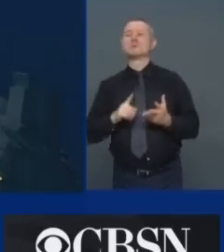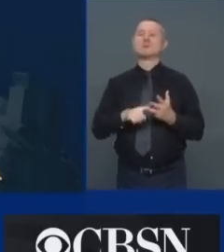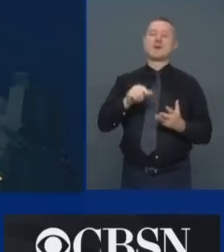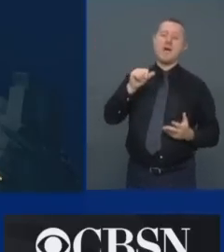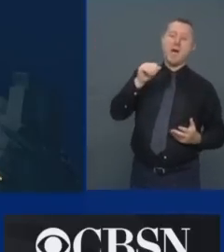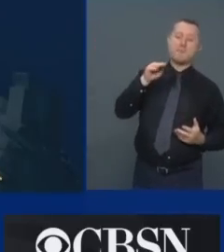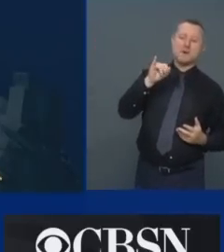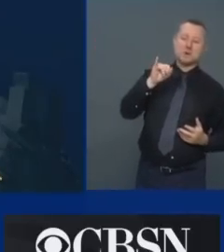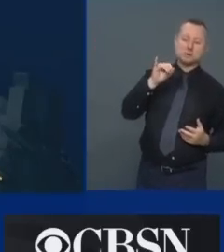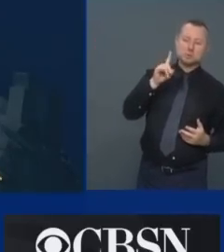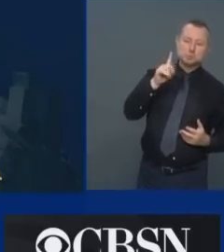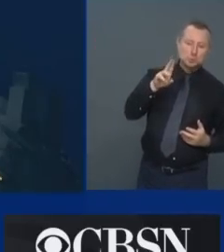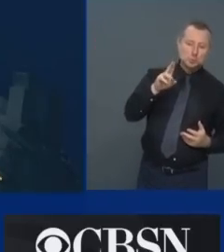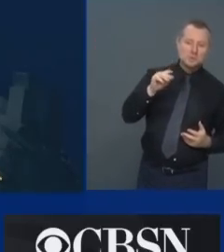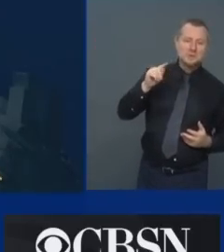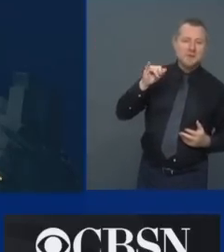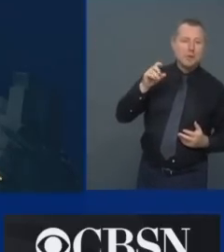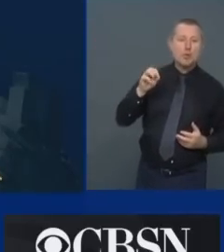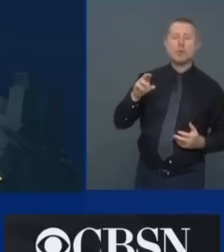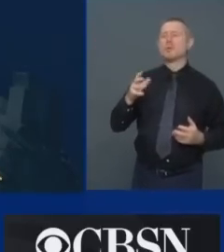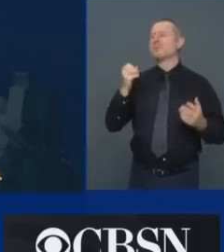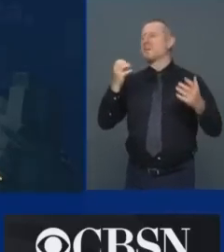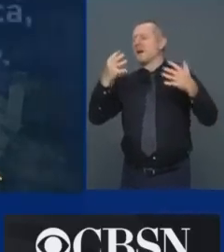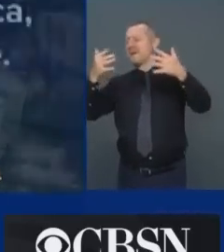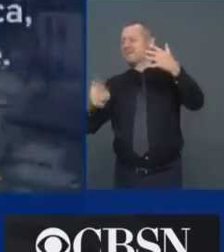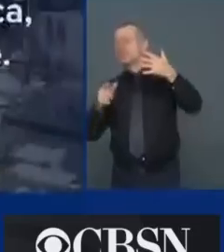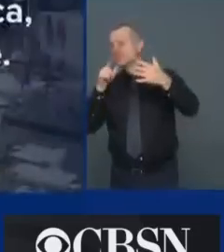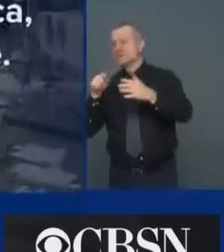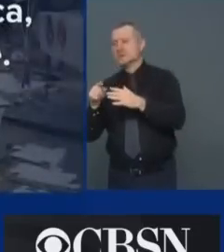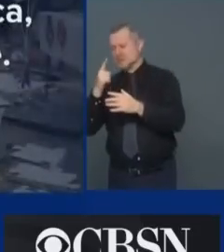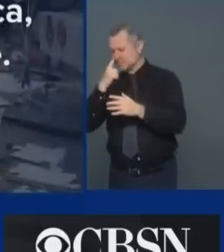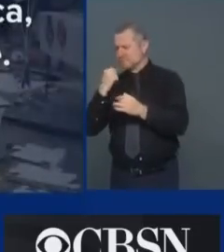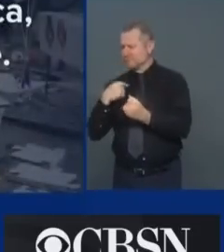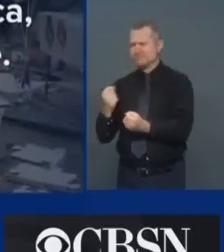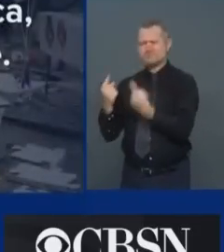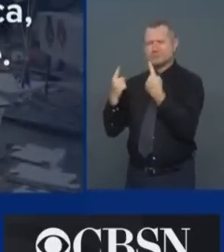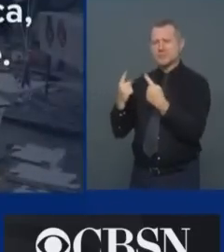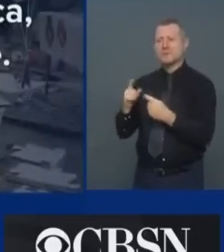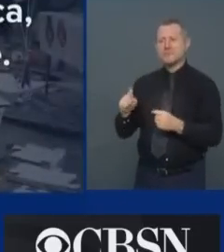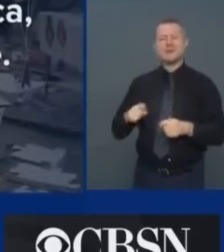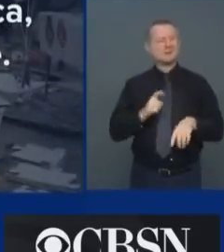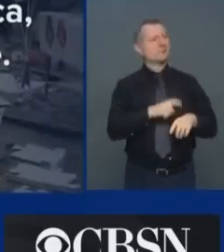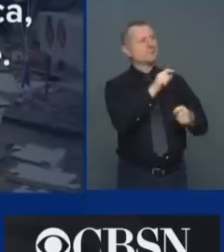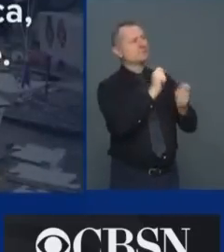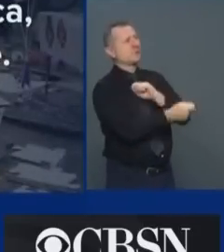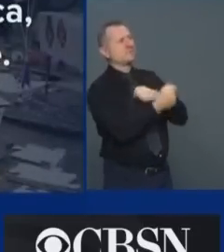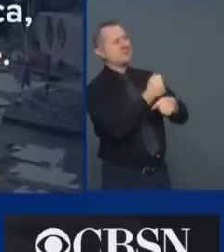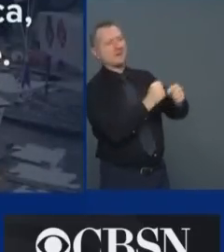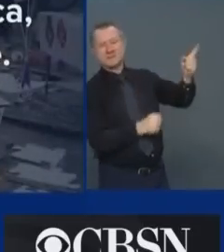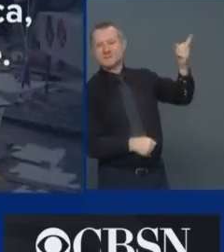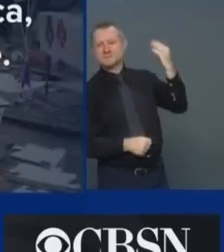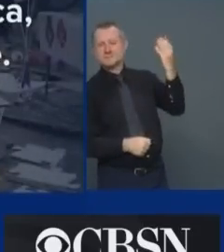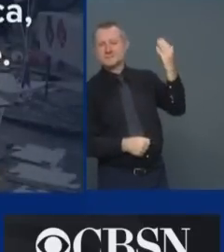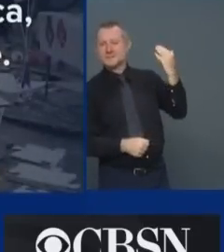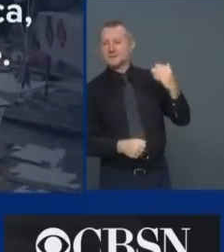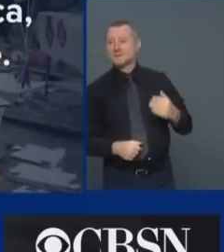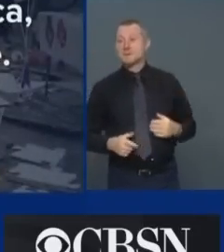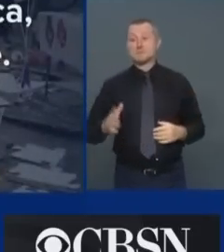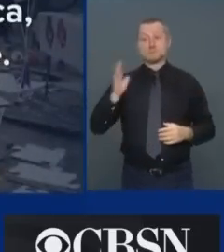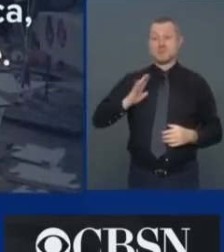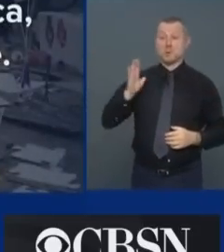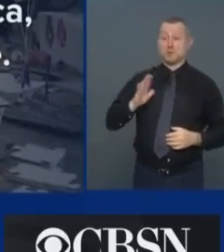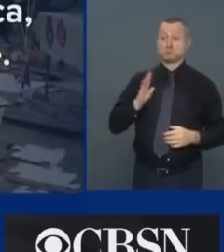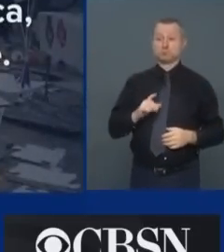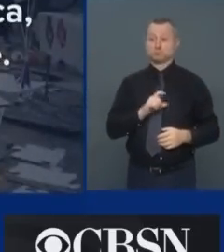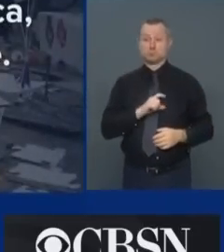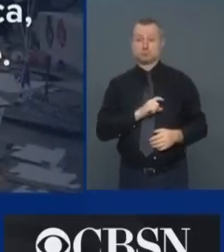make the progressive change. That's where we're at. They weren't doing it. I said you have to,